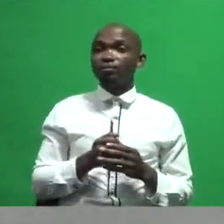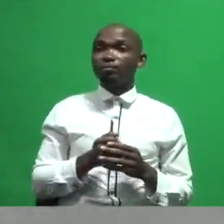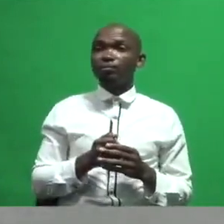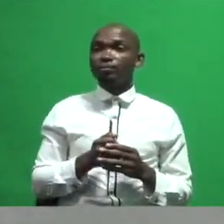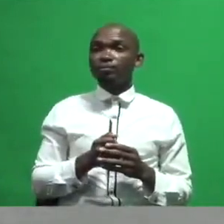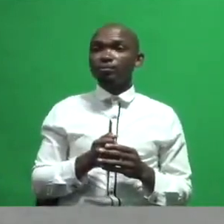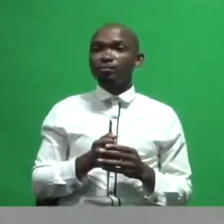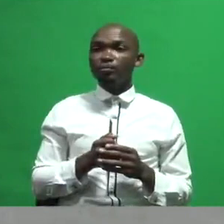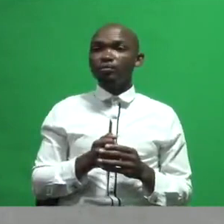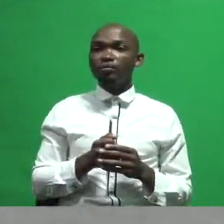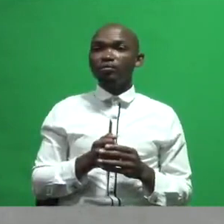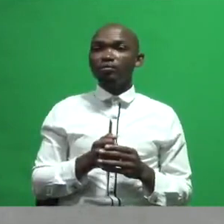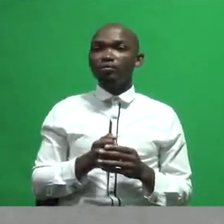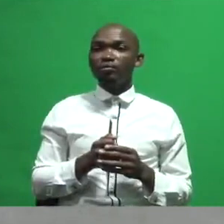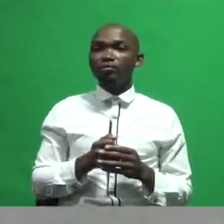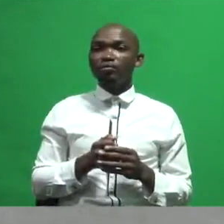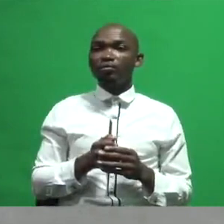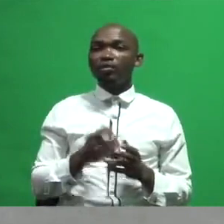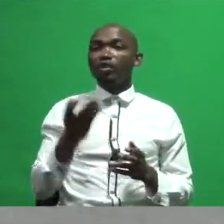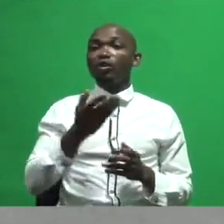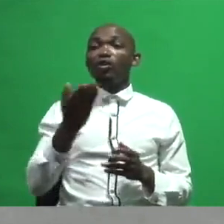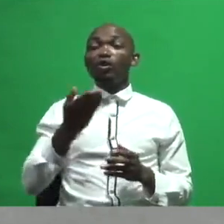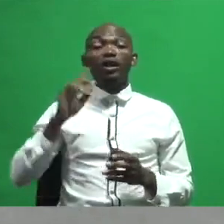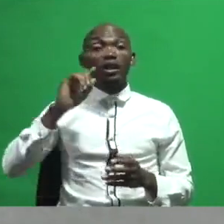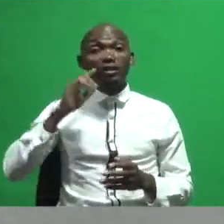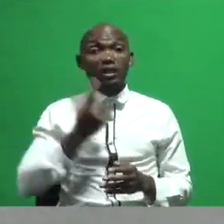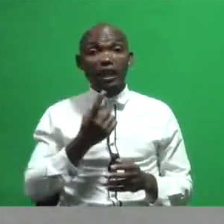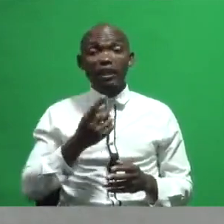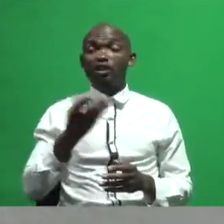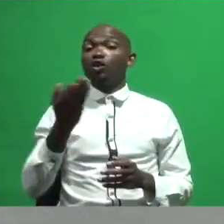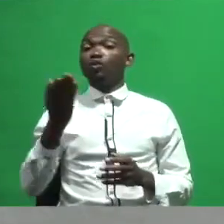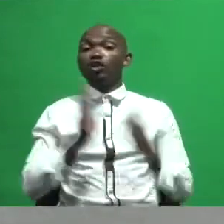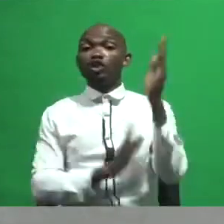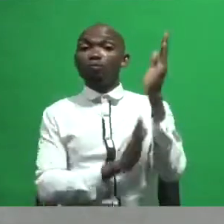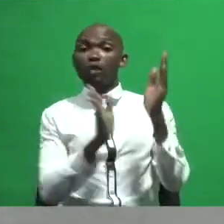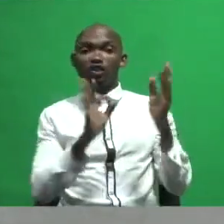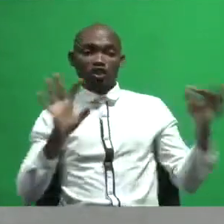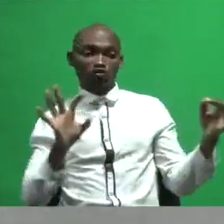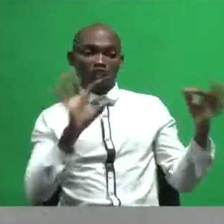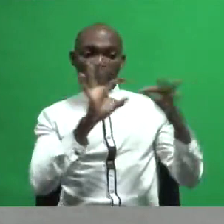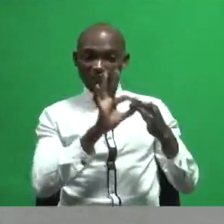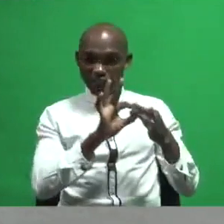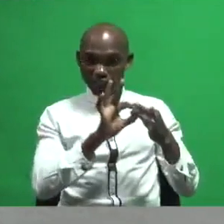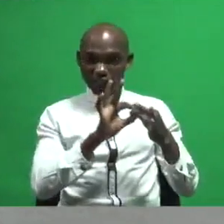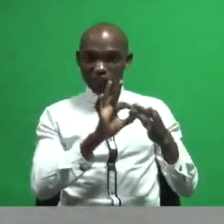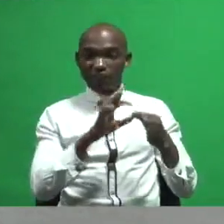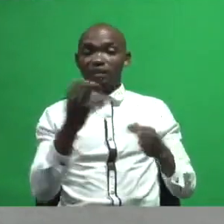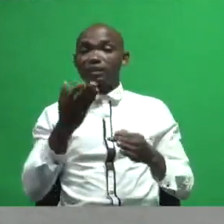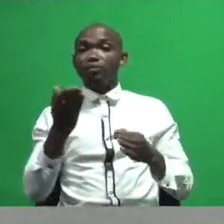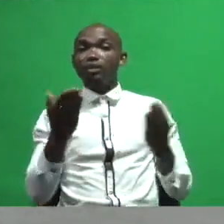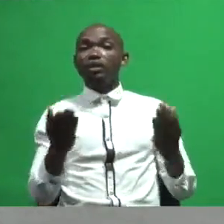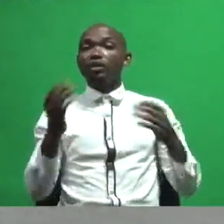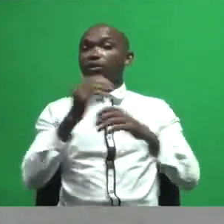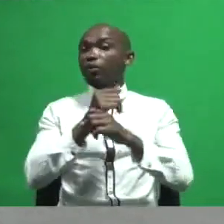What is the first? Who can try? Which branch can we detach to